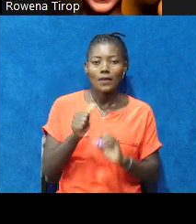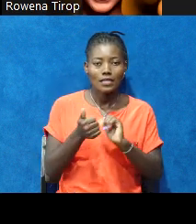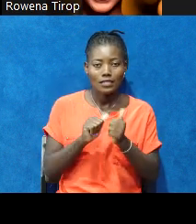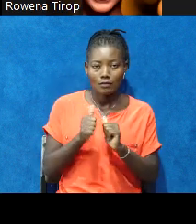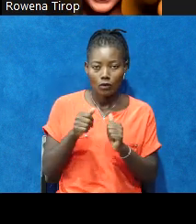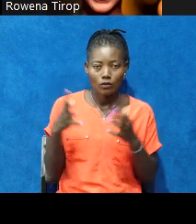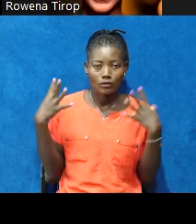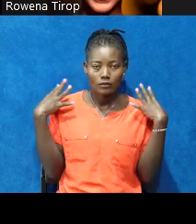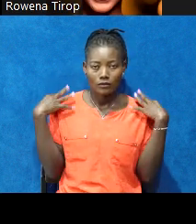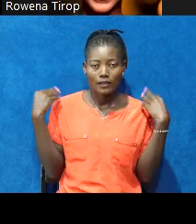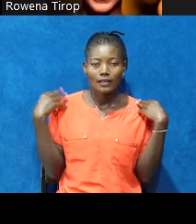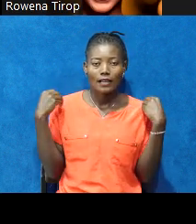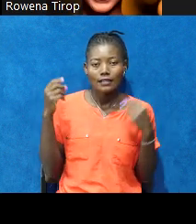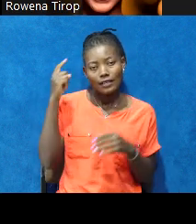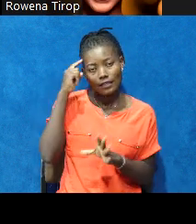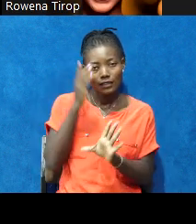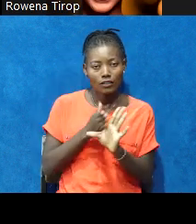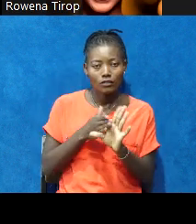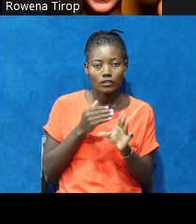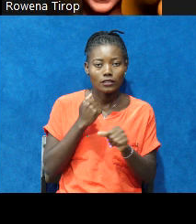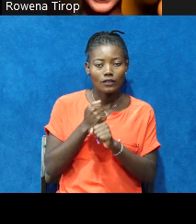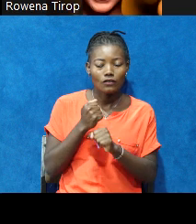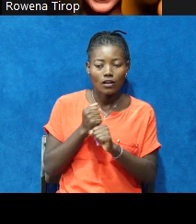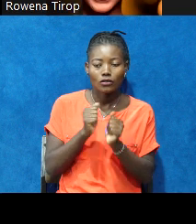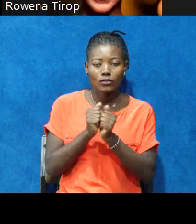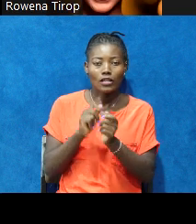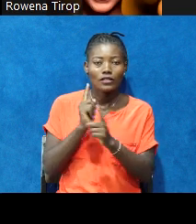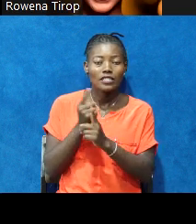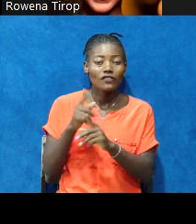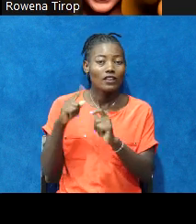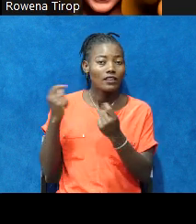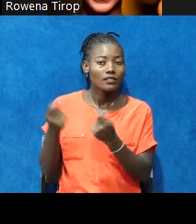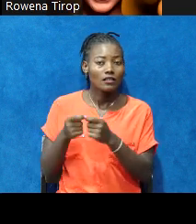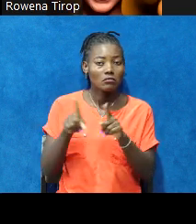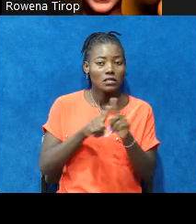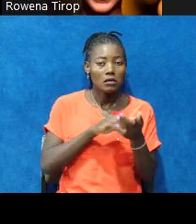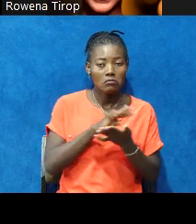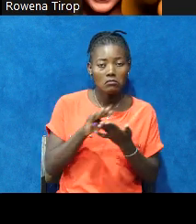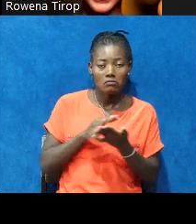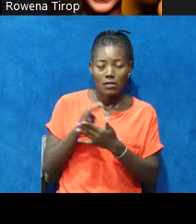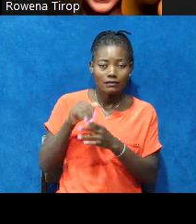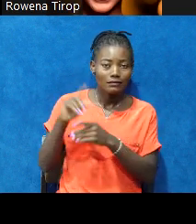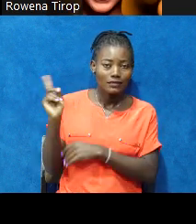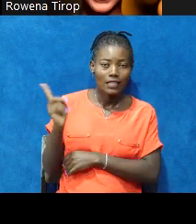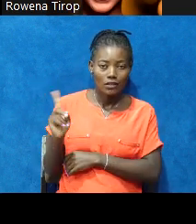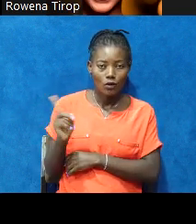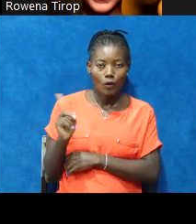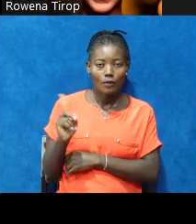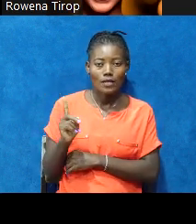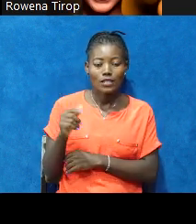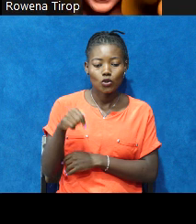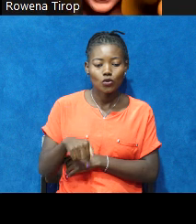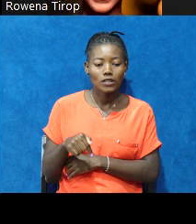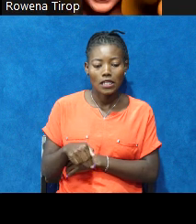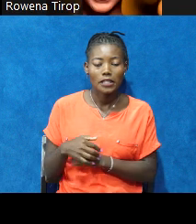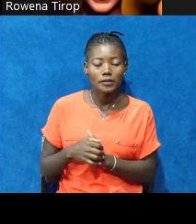exercise psychologist. I've worked with various teams based in Nairobi. And today I'll